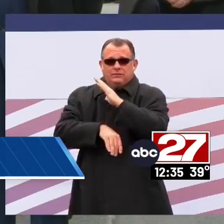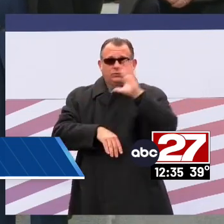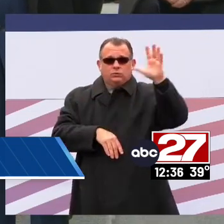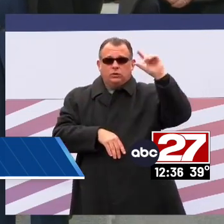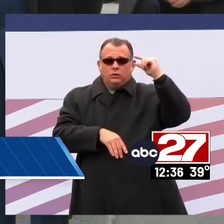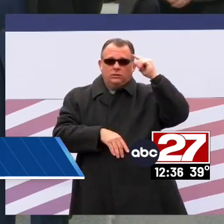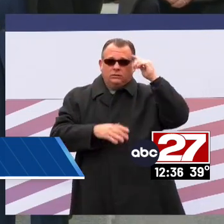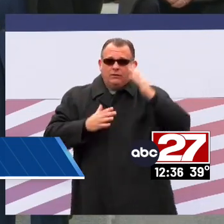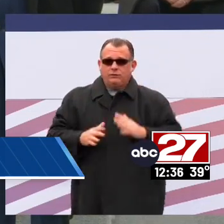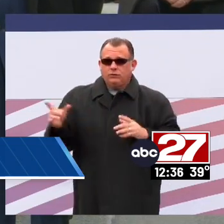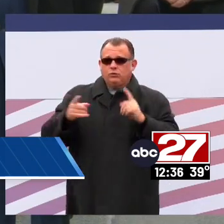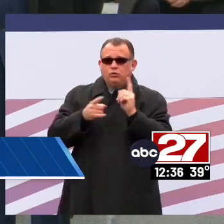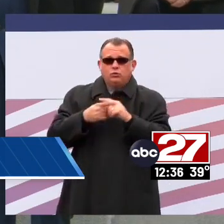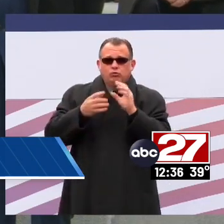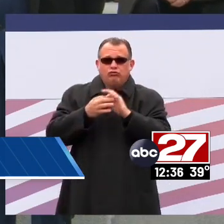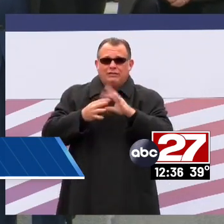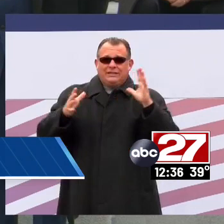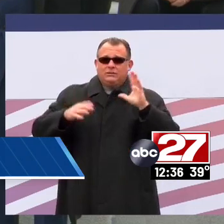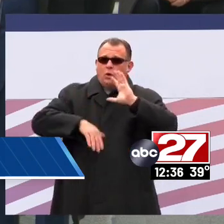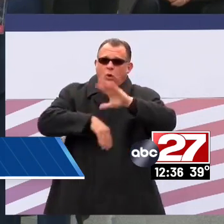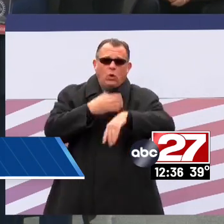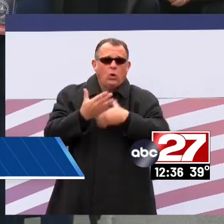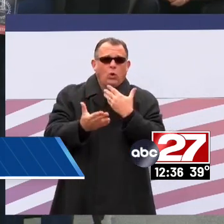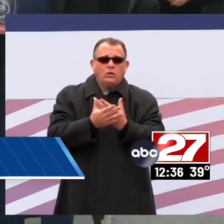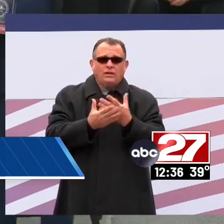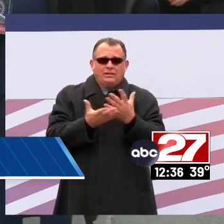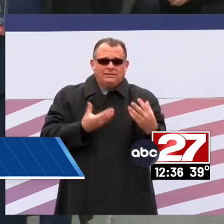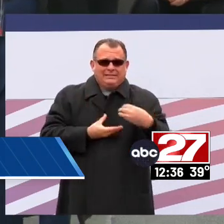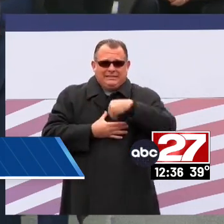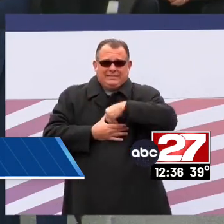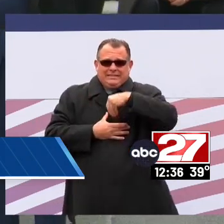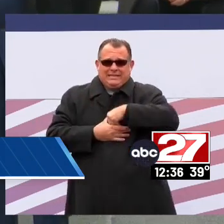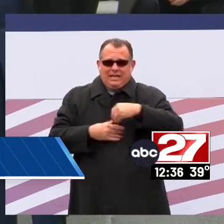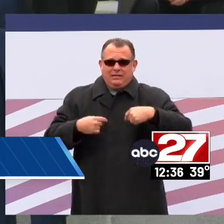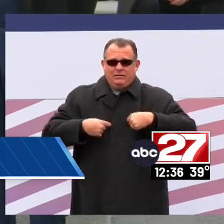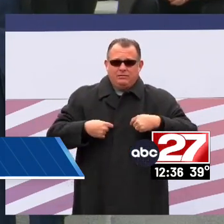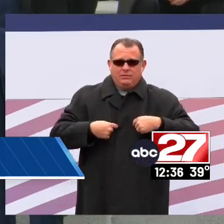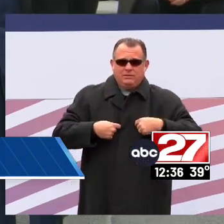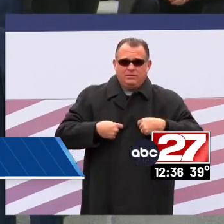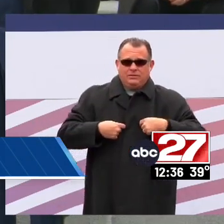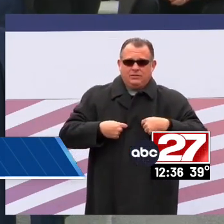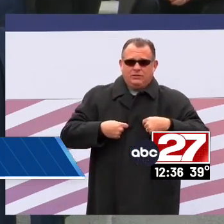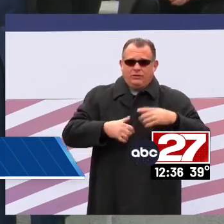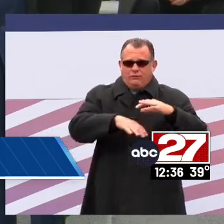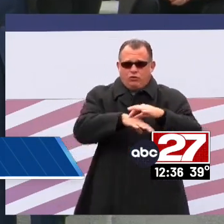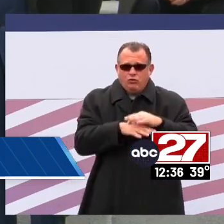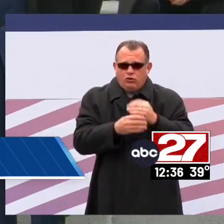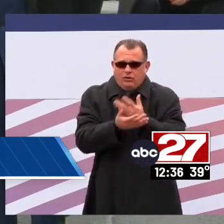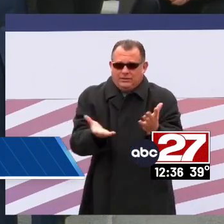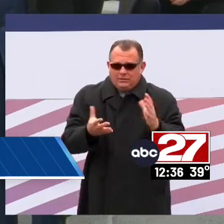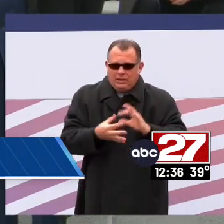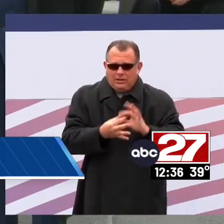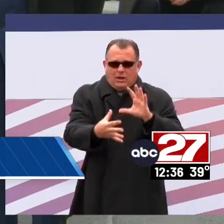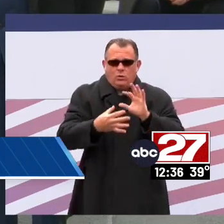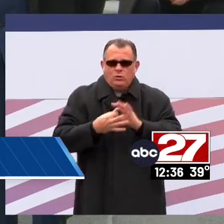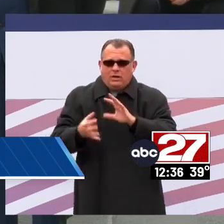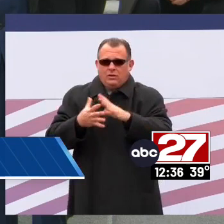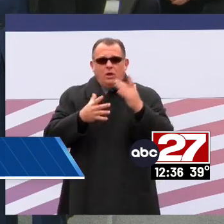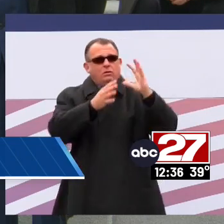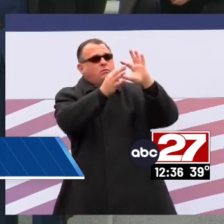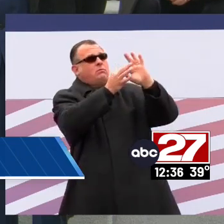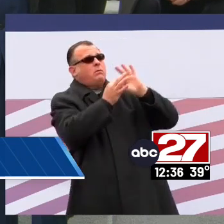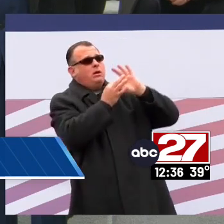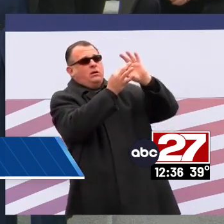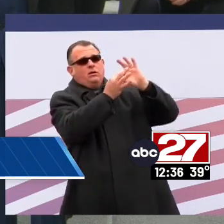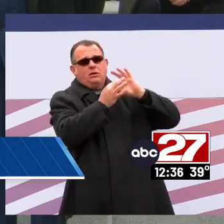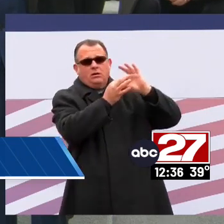spirit and mind which make us truly partners with you. Grant him patience and hopefulness in his